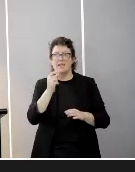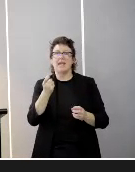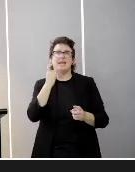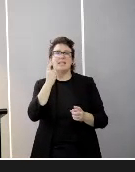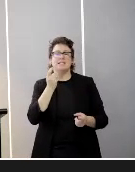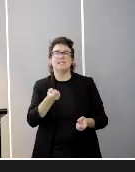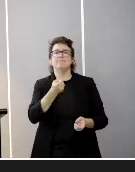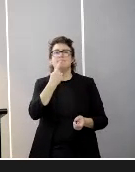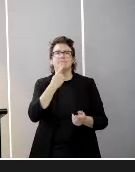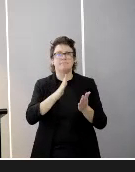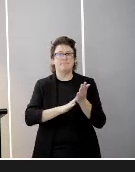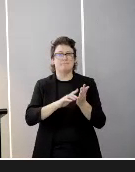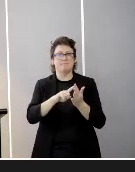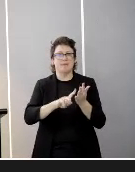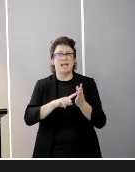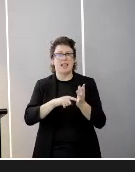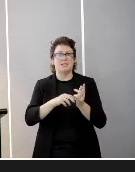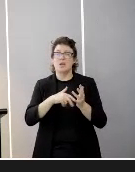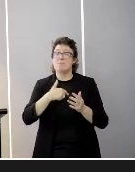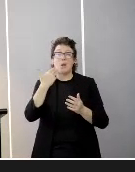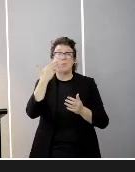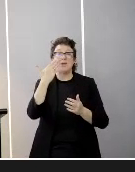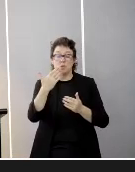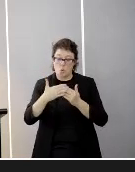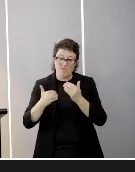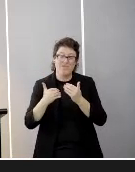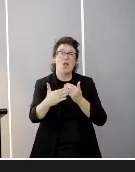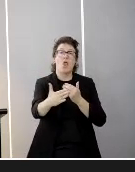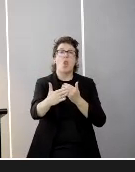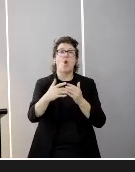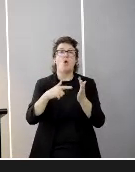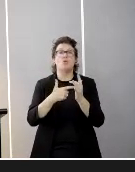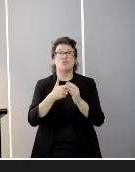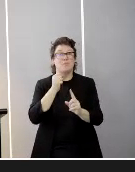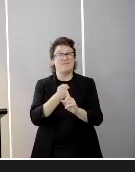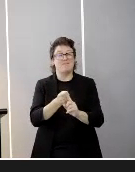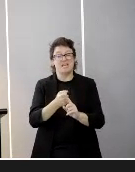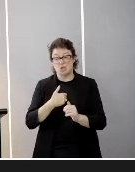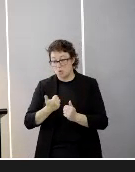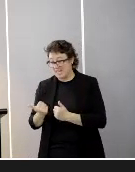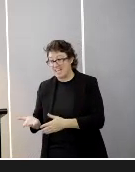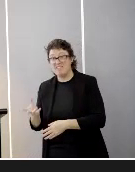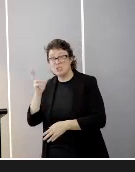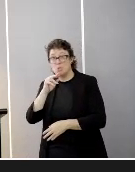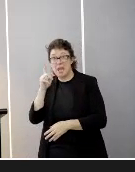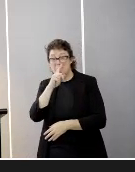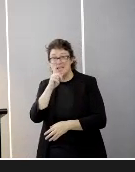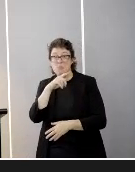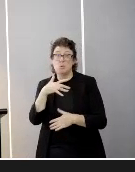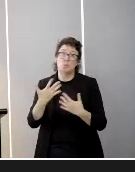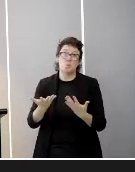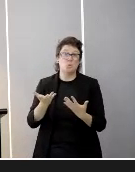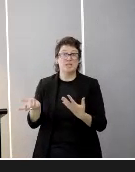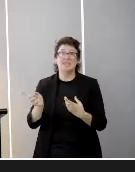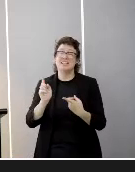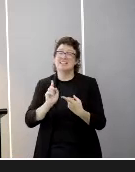easily. But we don't really know the long-term effects of it. It's a hormone, so giving it to young people there's